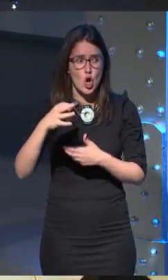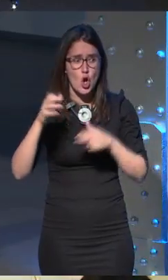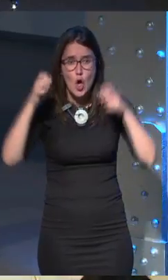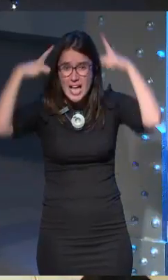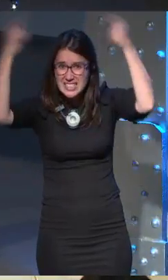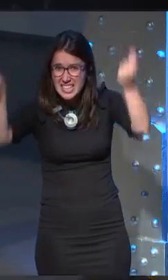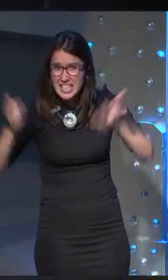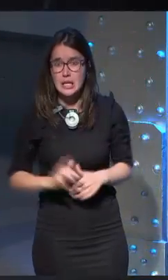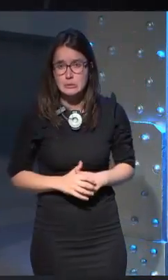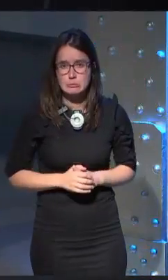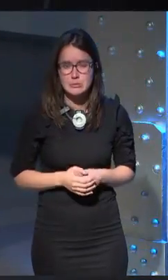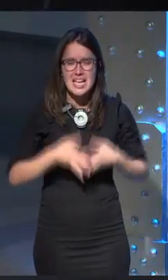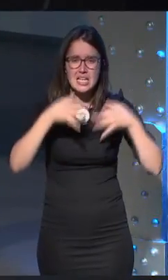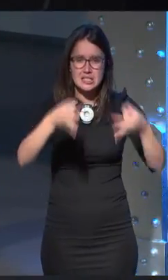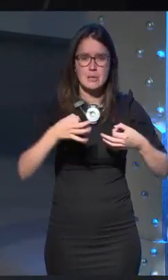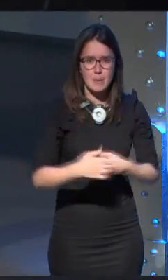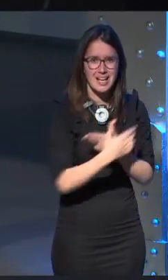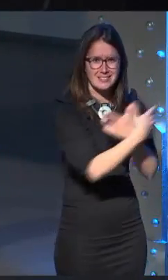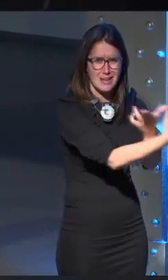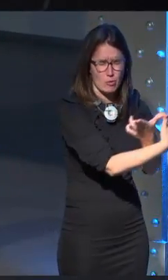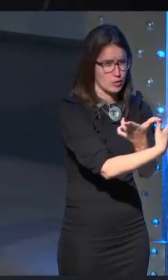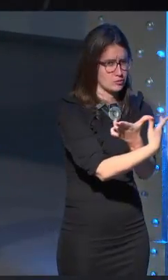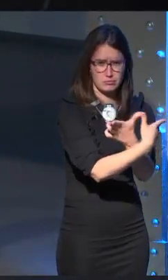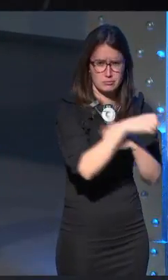Trek. Star Wars.